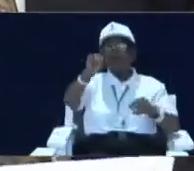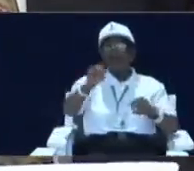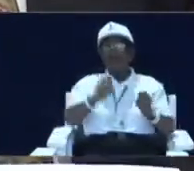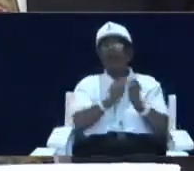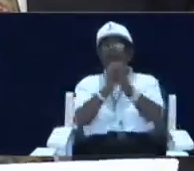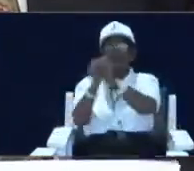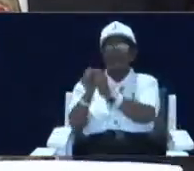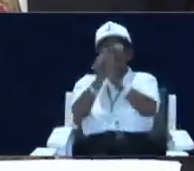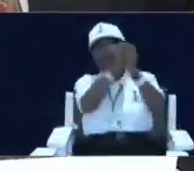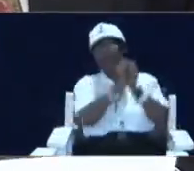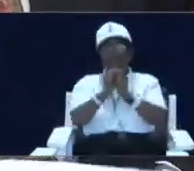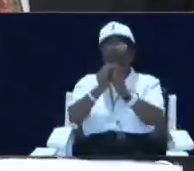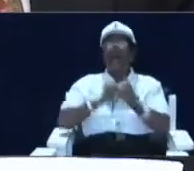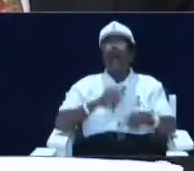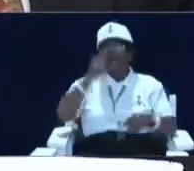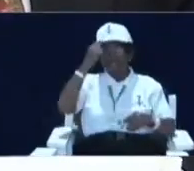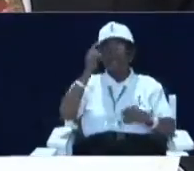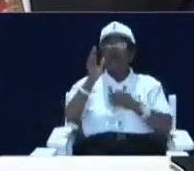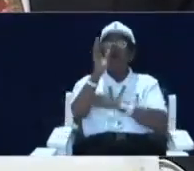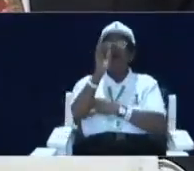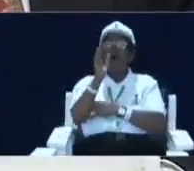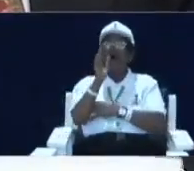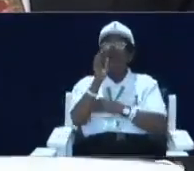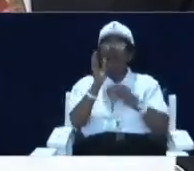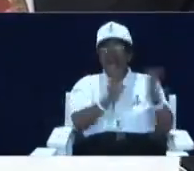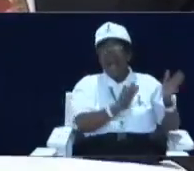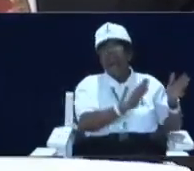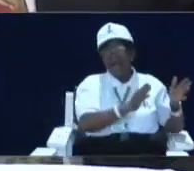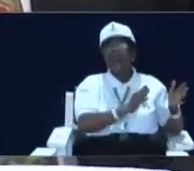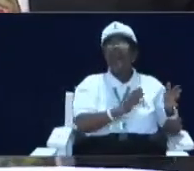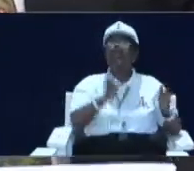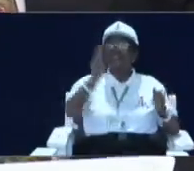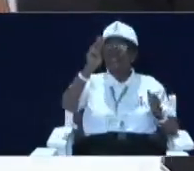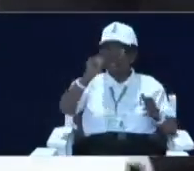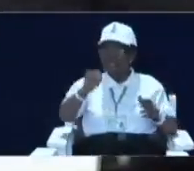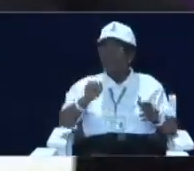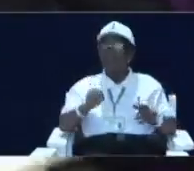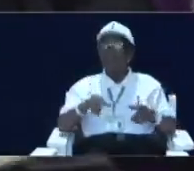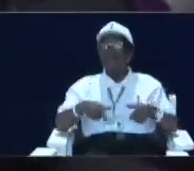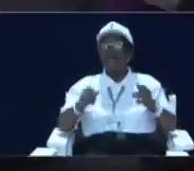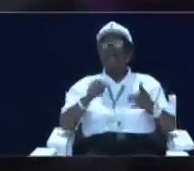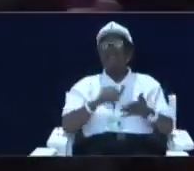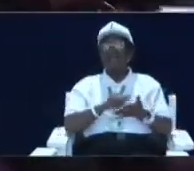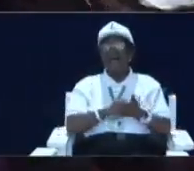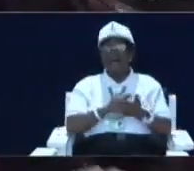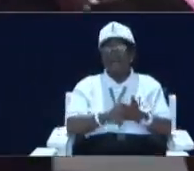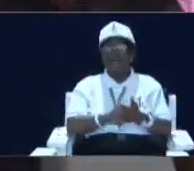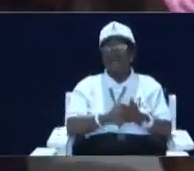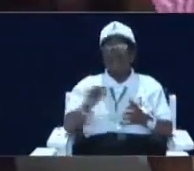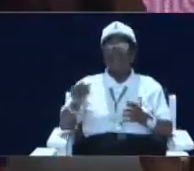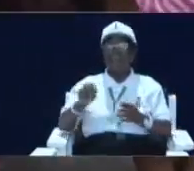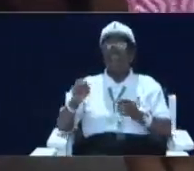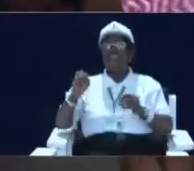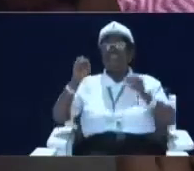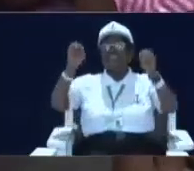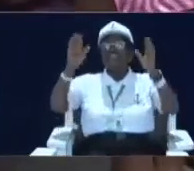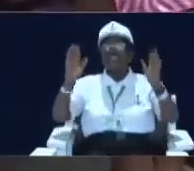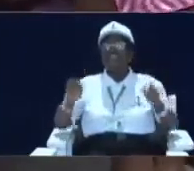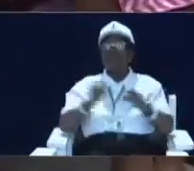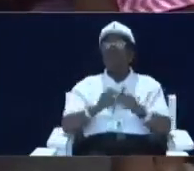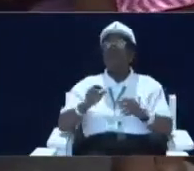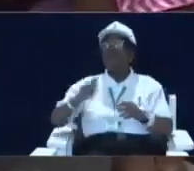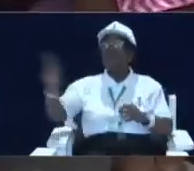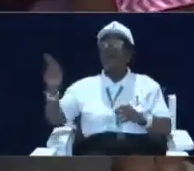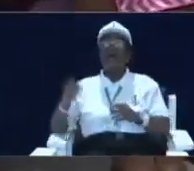time around. A teacher on the left, a teacher on the right, and then two dynamos